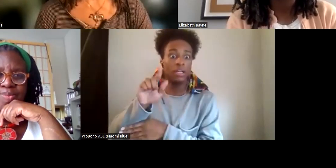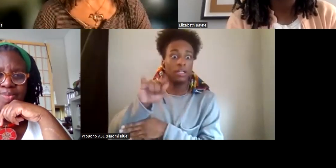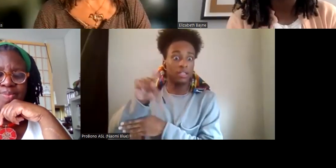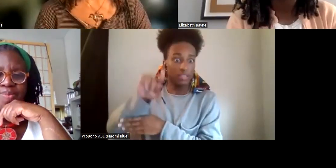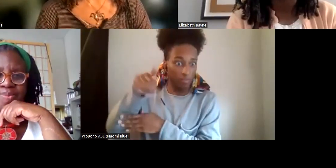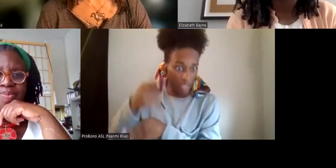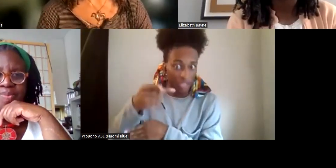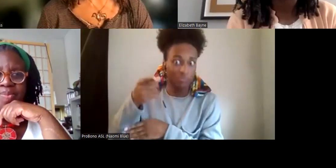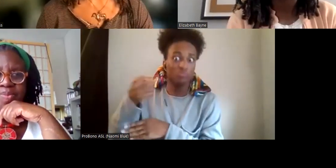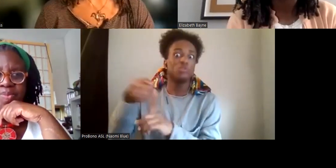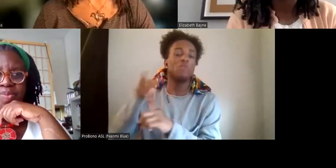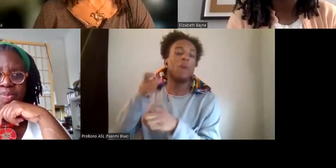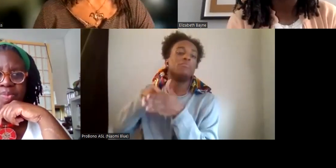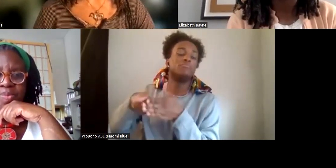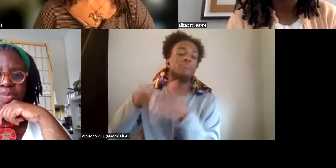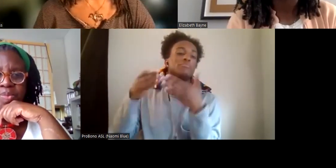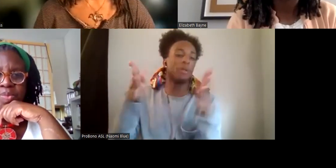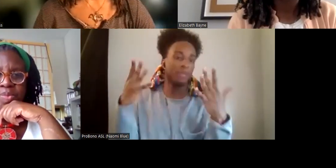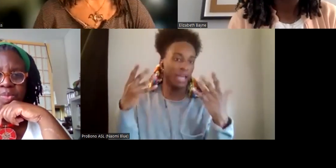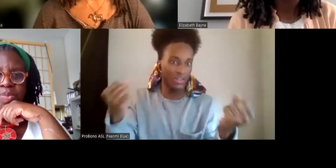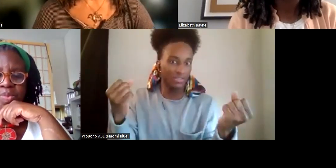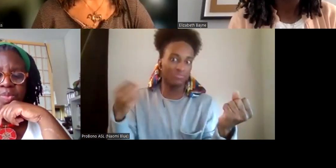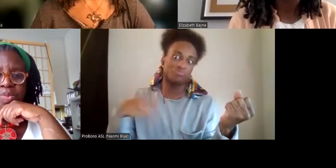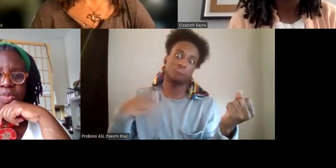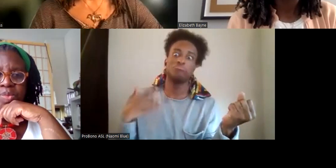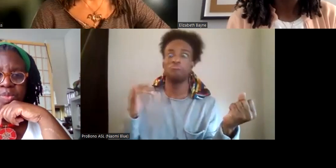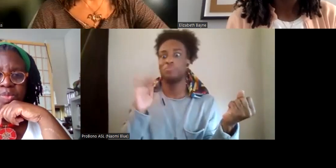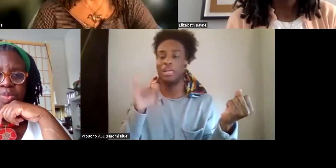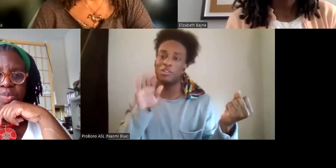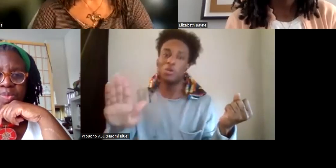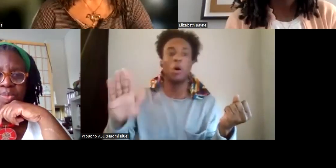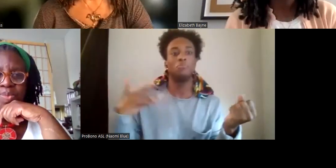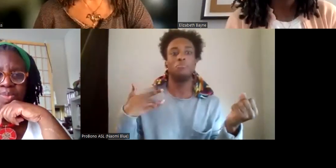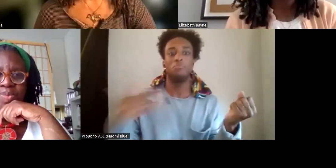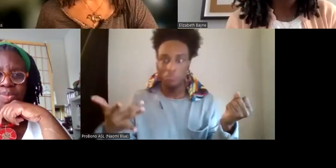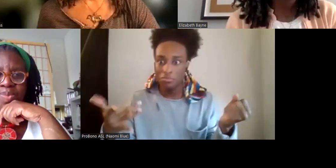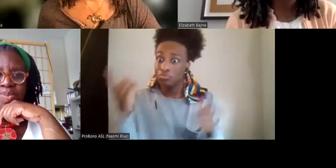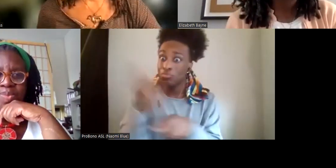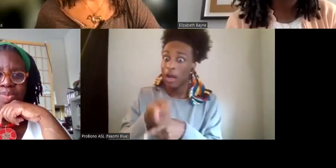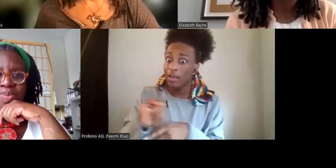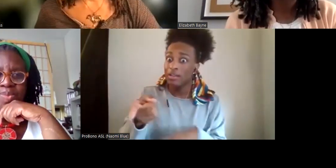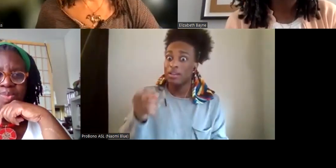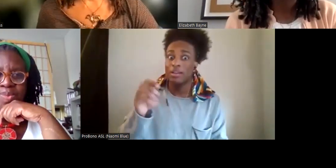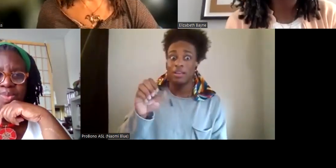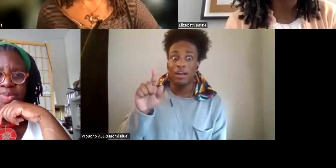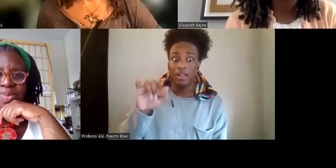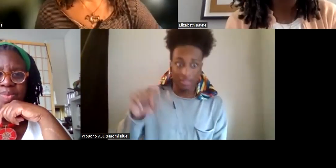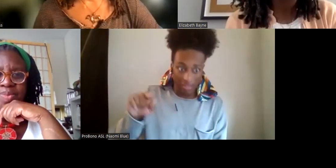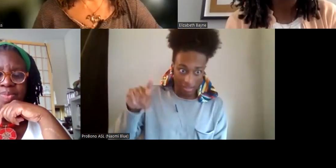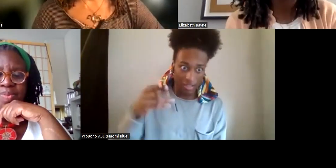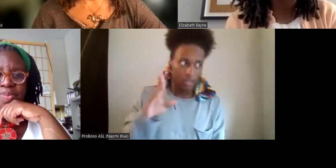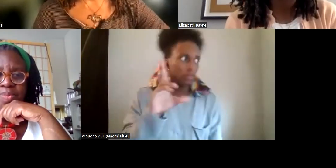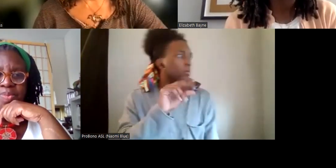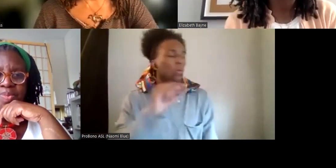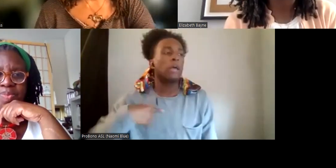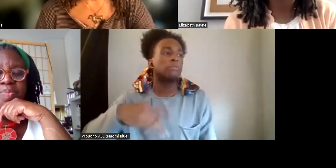So I feel like that's your marching orders, right? No, I was frustrated with public health. I was very frustrated